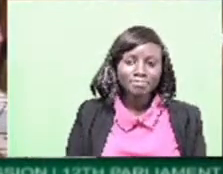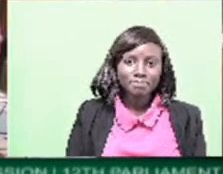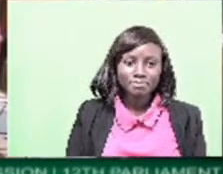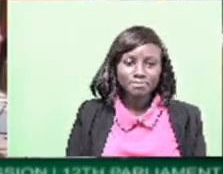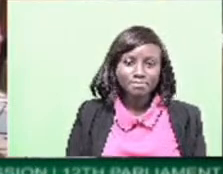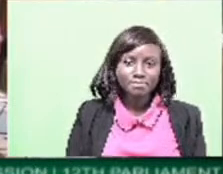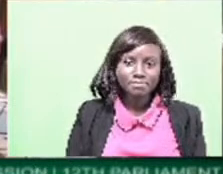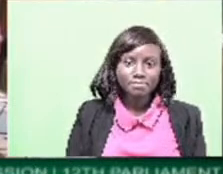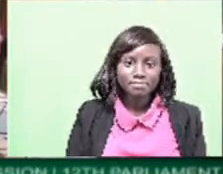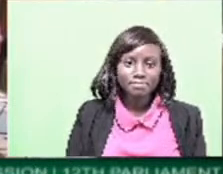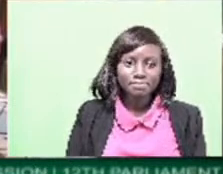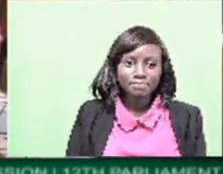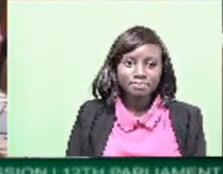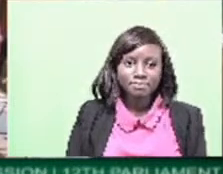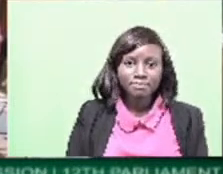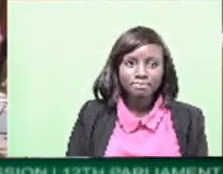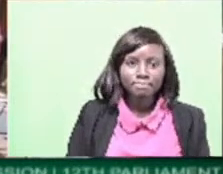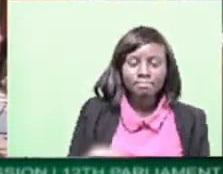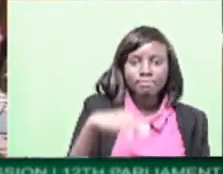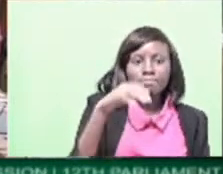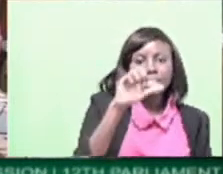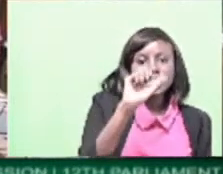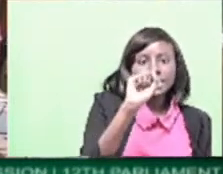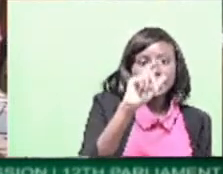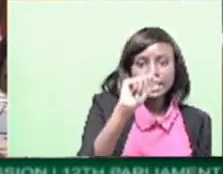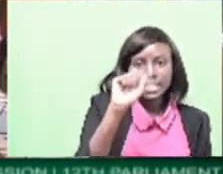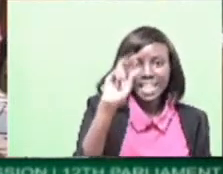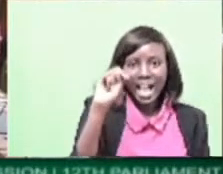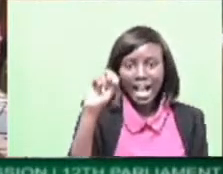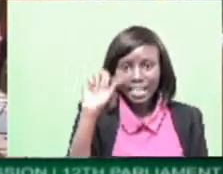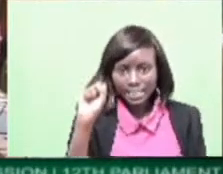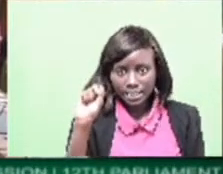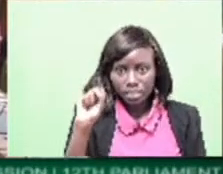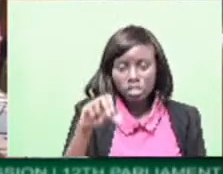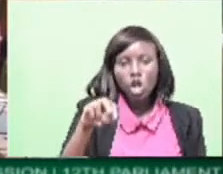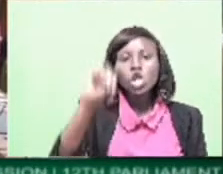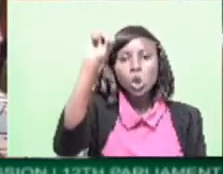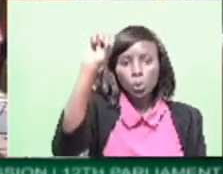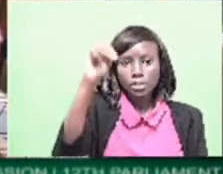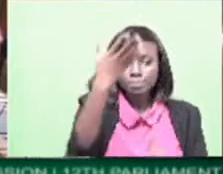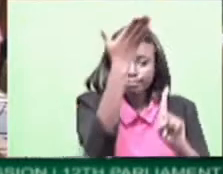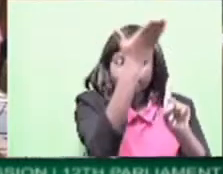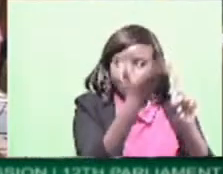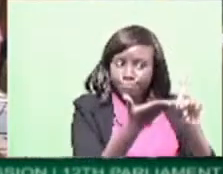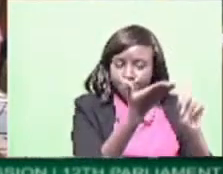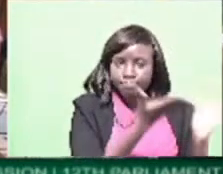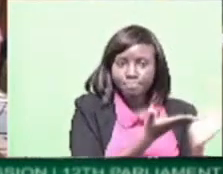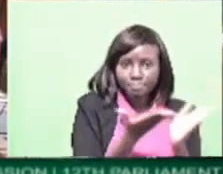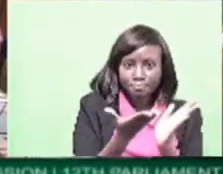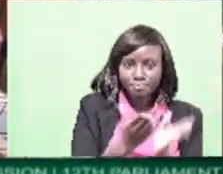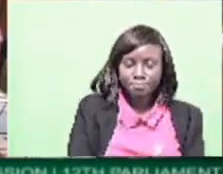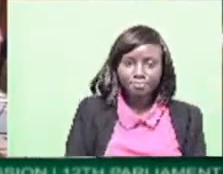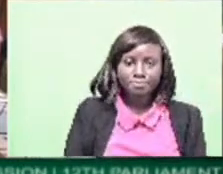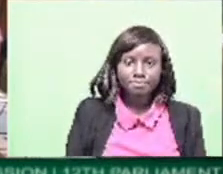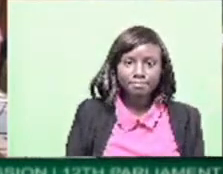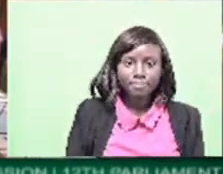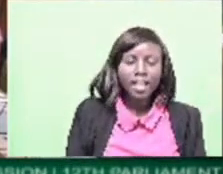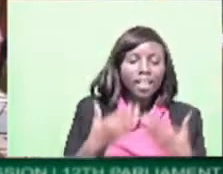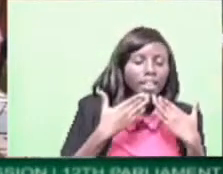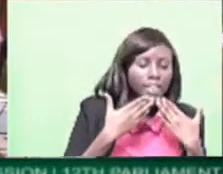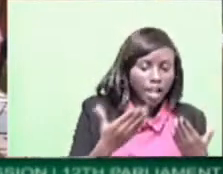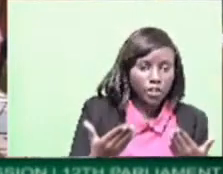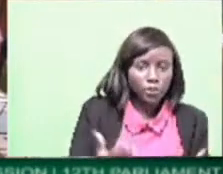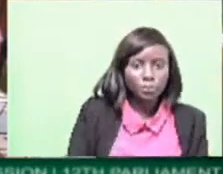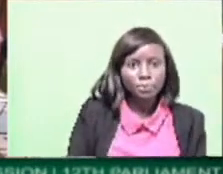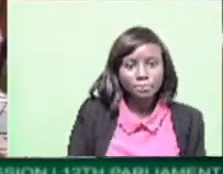Member for St. Anne's North, for the Spain North, St. Anne's West. Thank you very much, Madam Speaker.